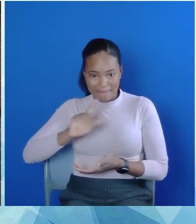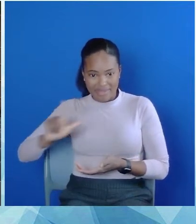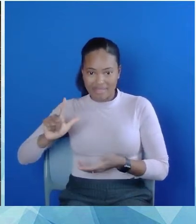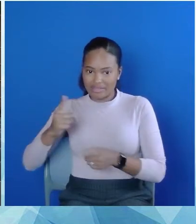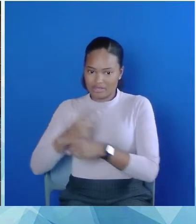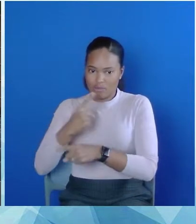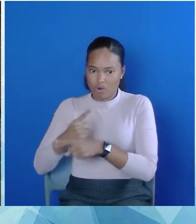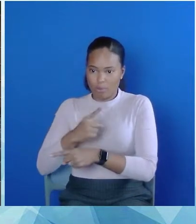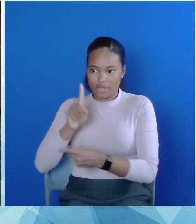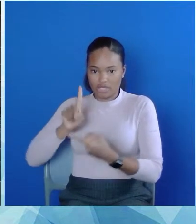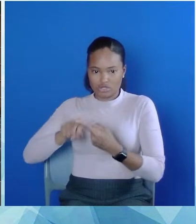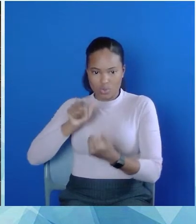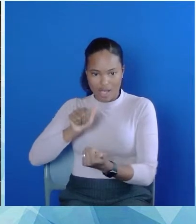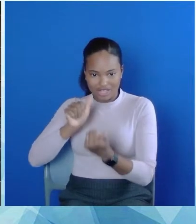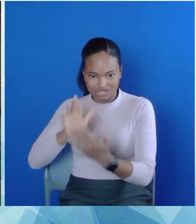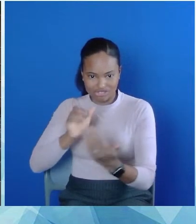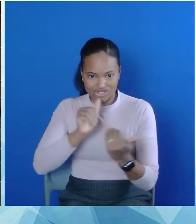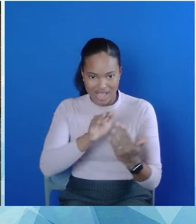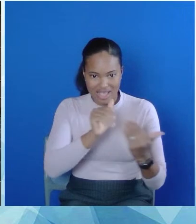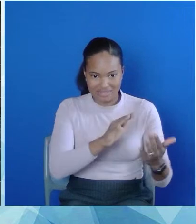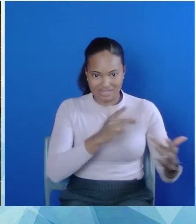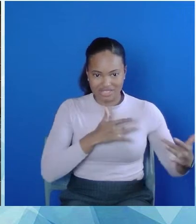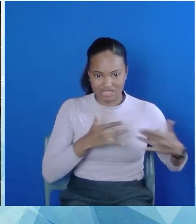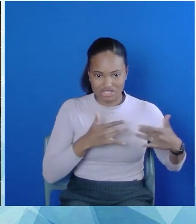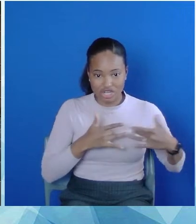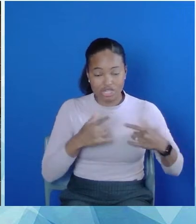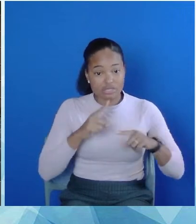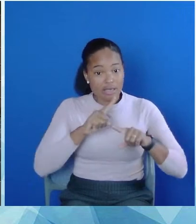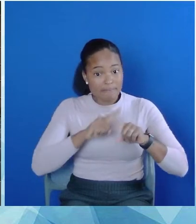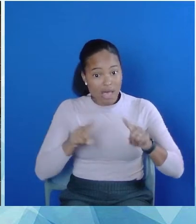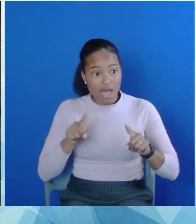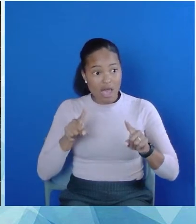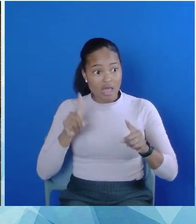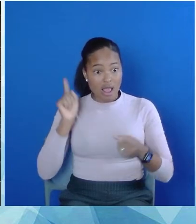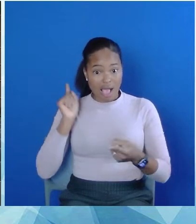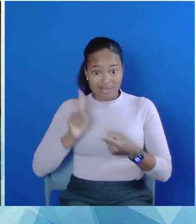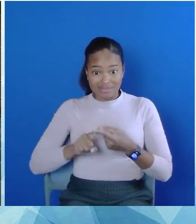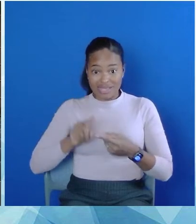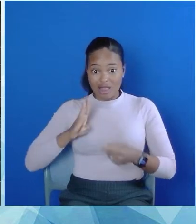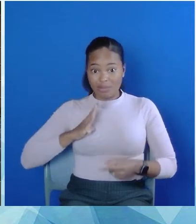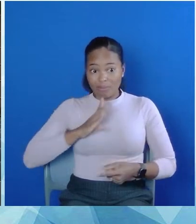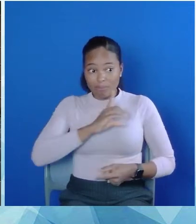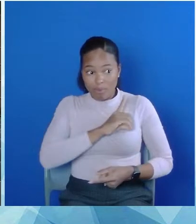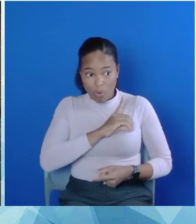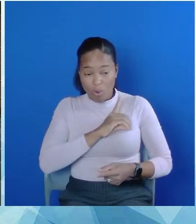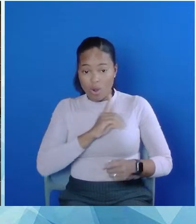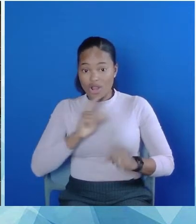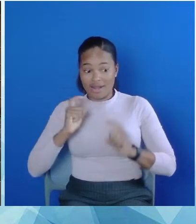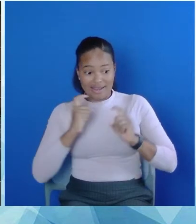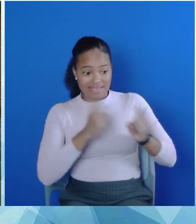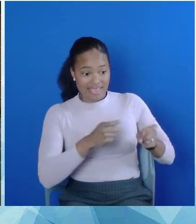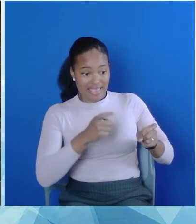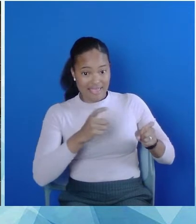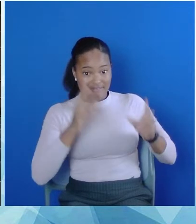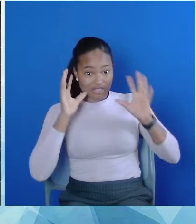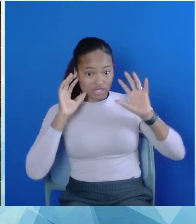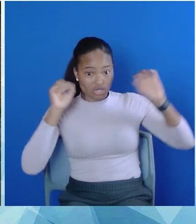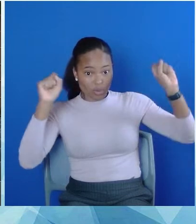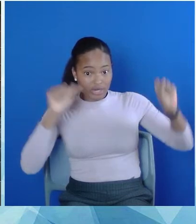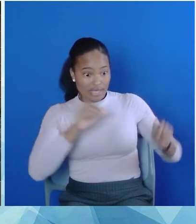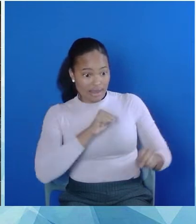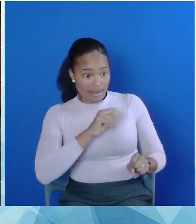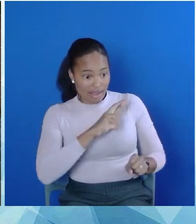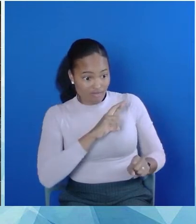concerns. But until you, ASDB board, give Superintendent Reichman and